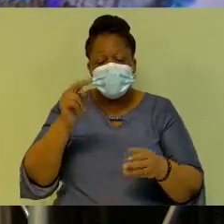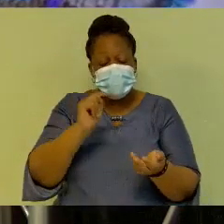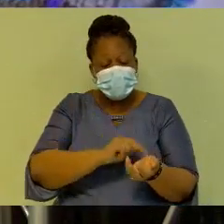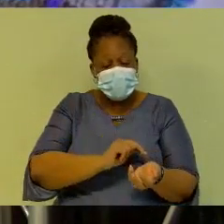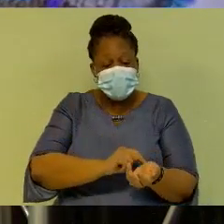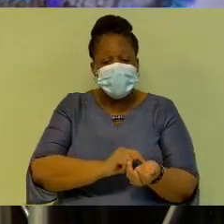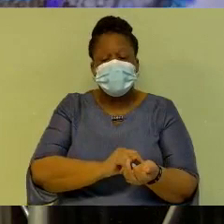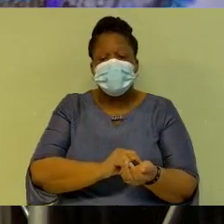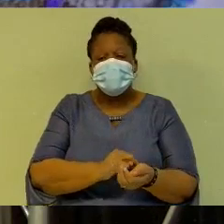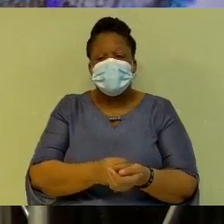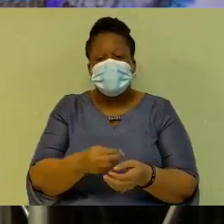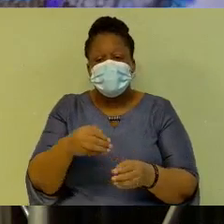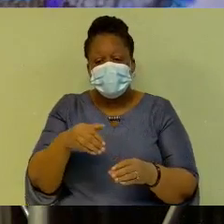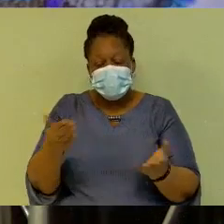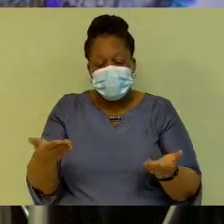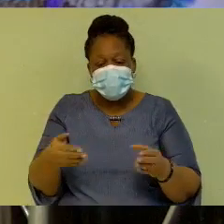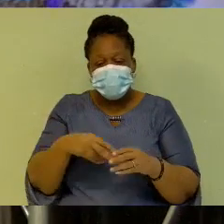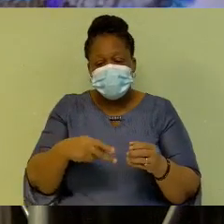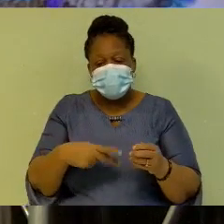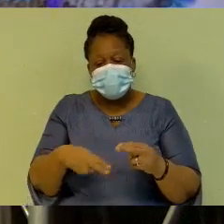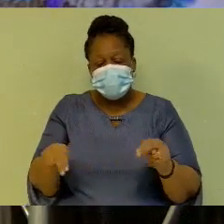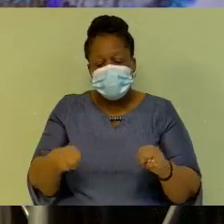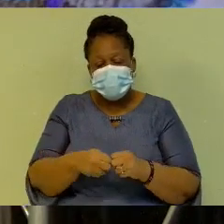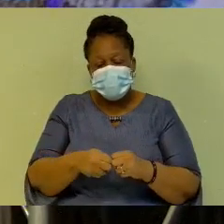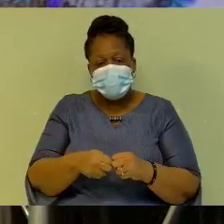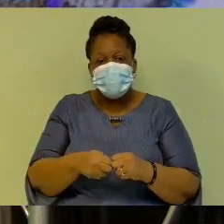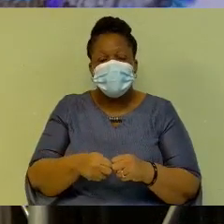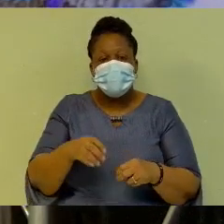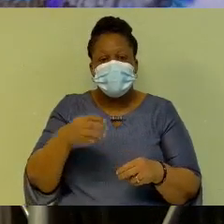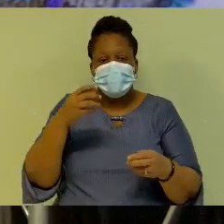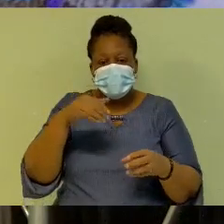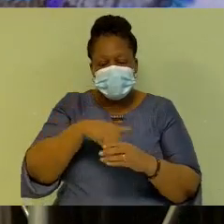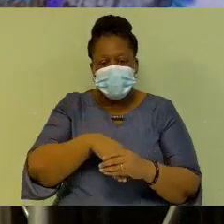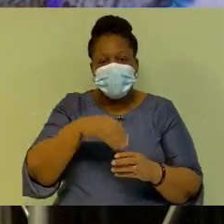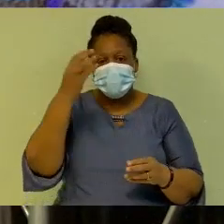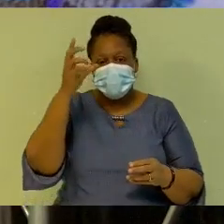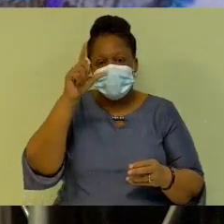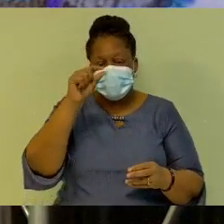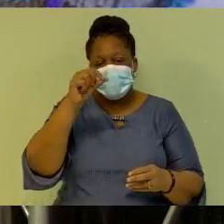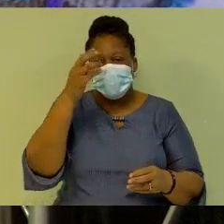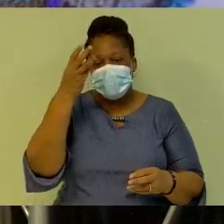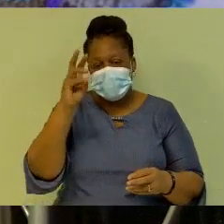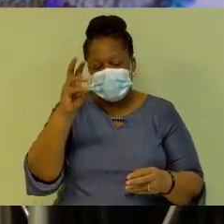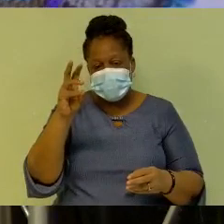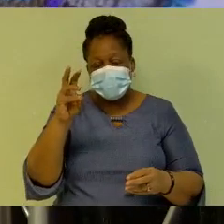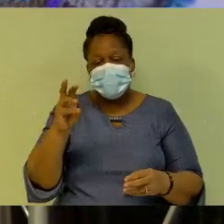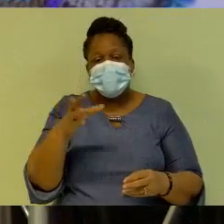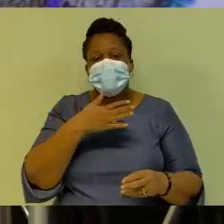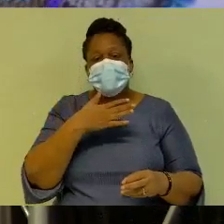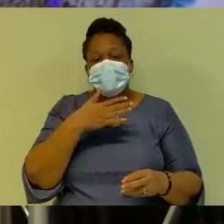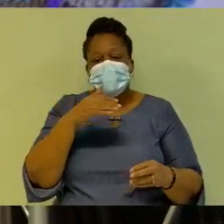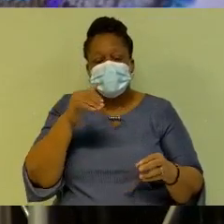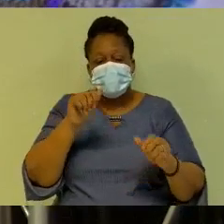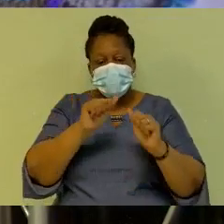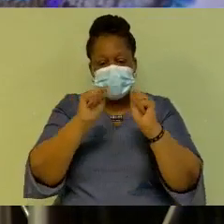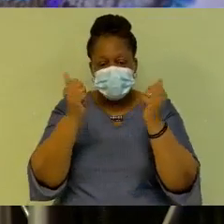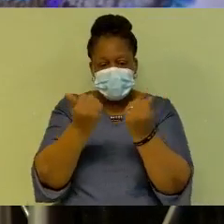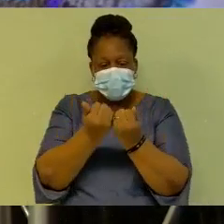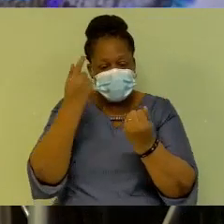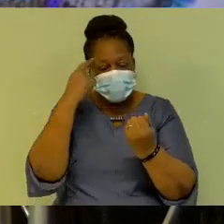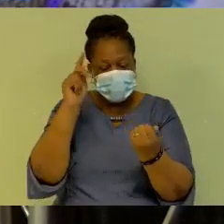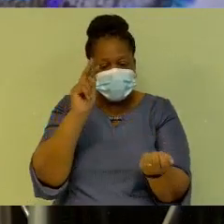as 2016, the St. Christopher and Nevis Nurses and Midwives Council, the Ministry of Health, the Human